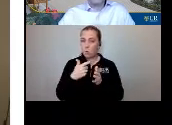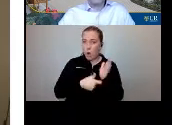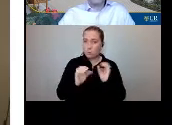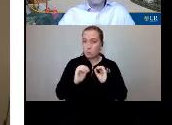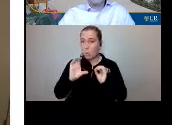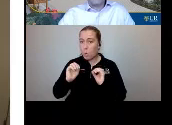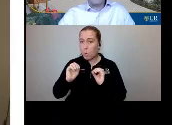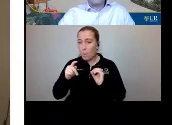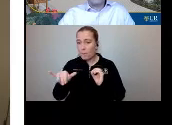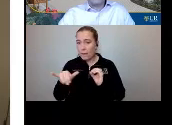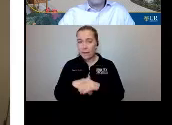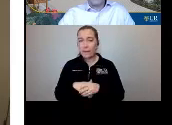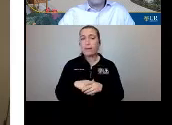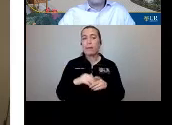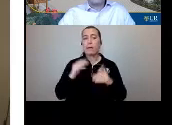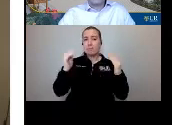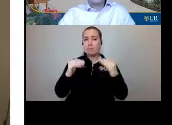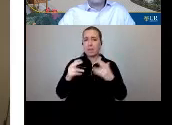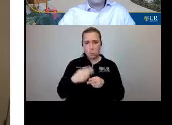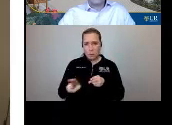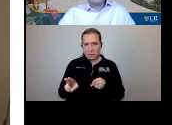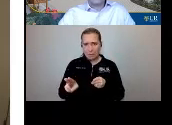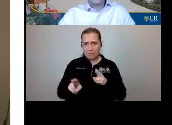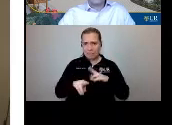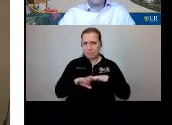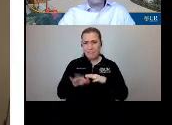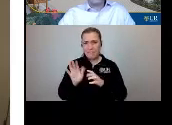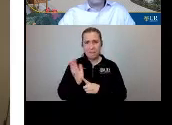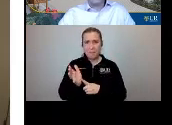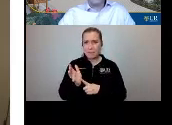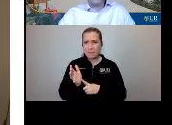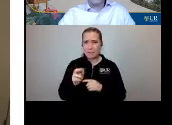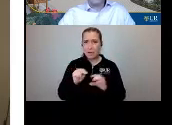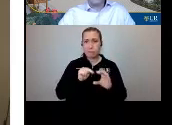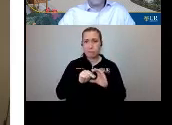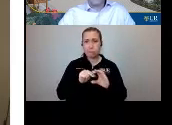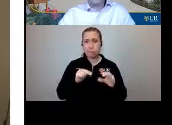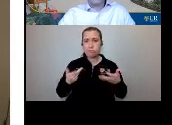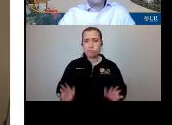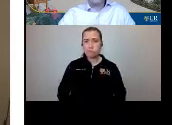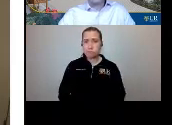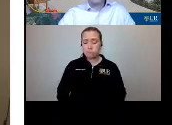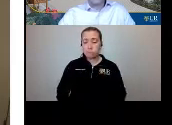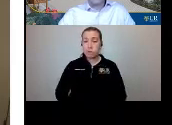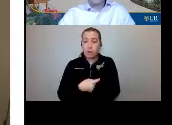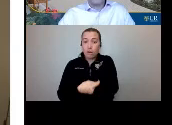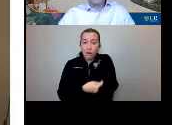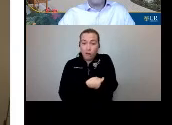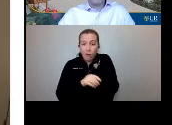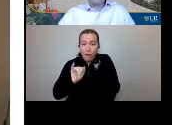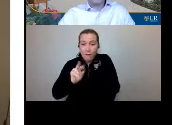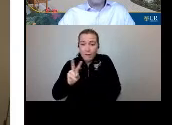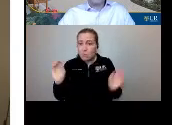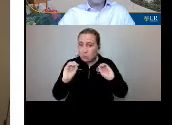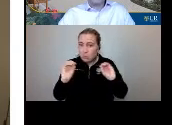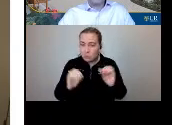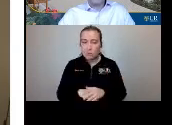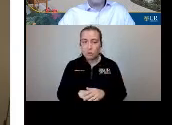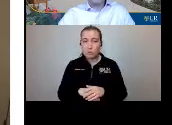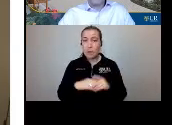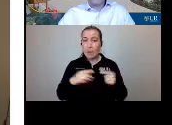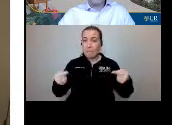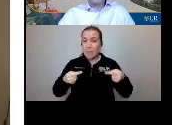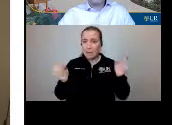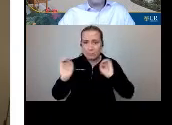quick test. It takes about 5 minutes or less on the CAT scanner. There's no IV being placed. It's pain-free. It's a